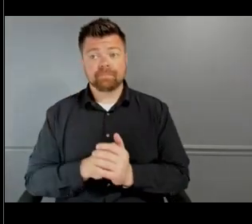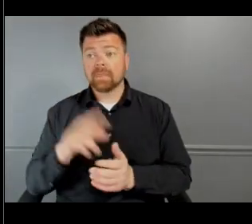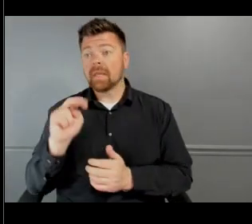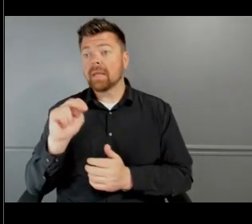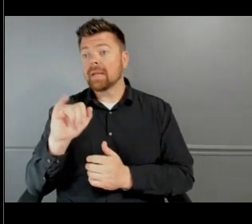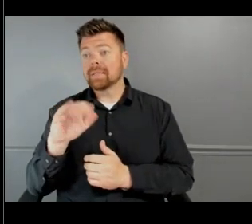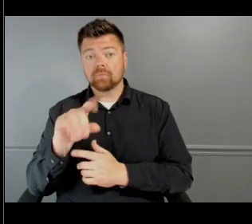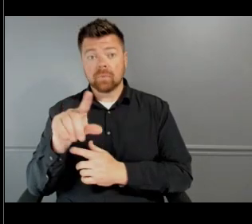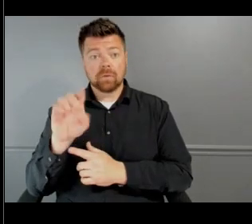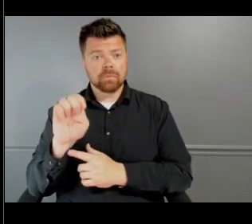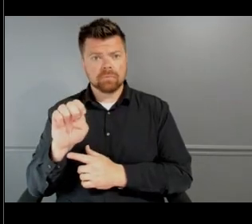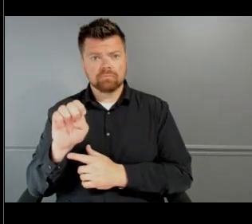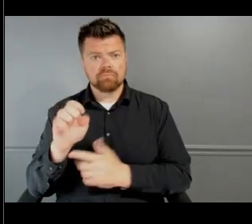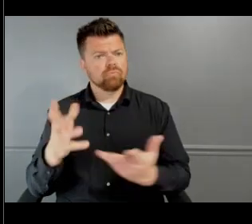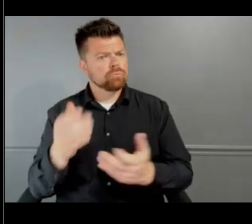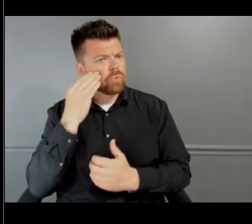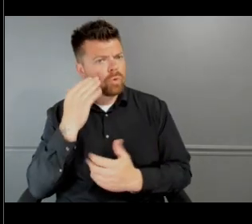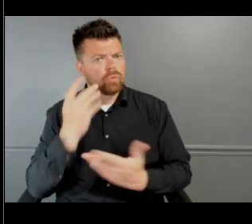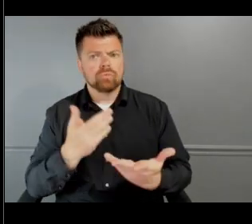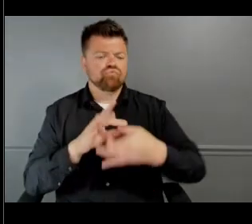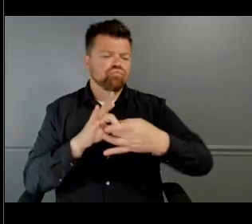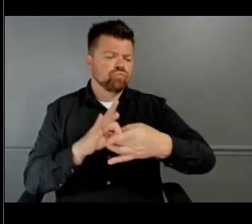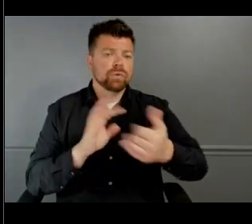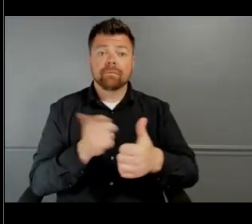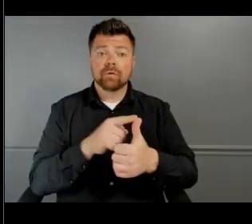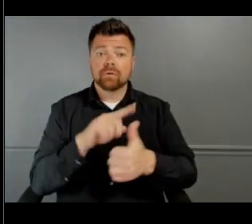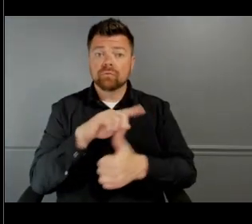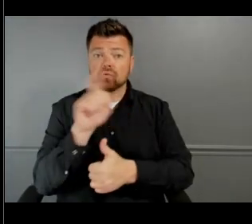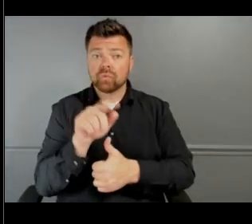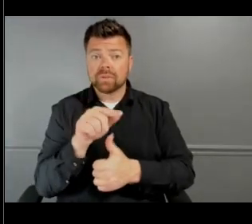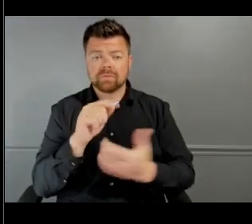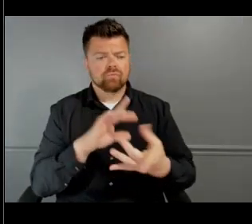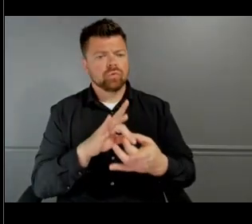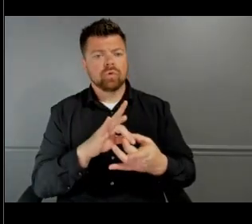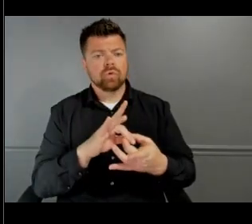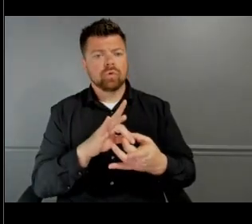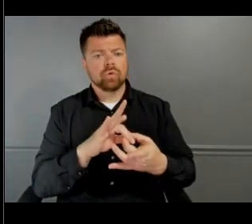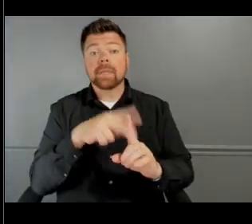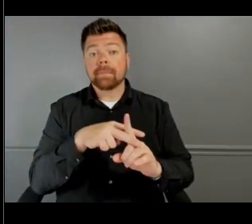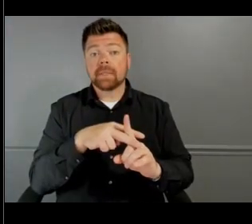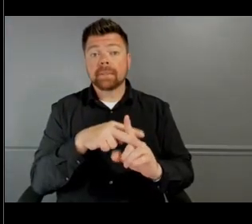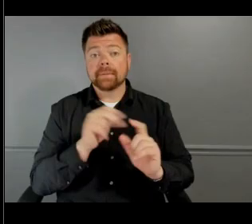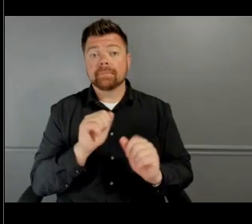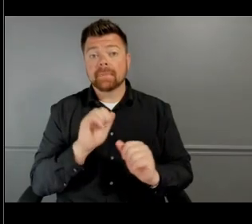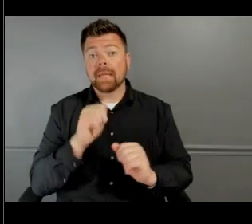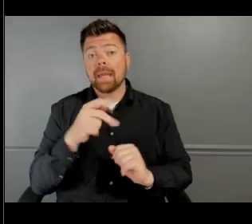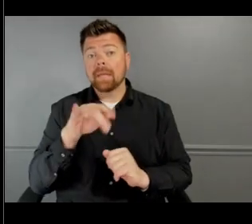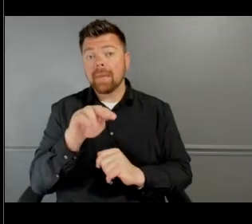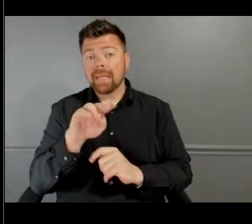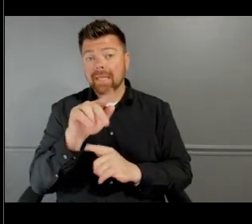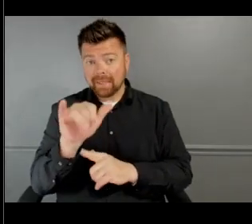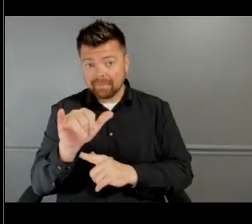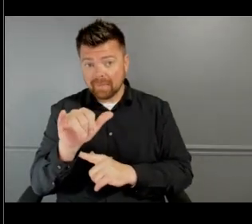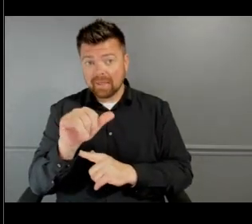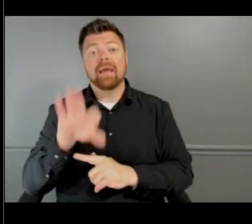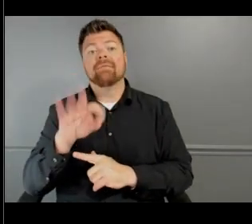like to know, in reference to the first question regarding applicability of the FHA